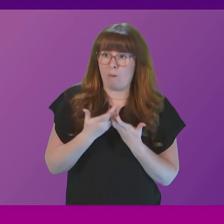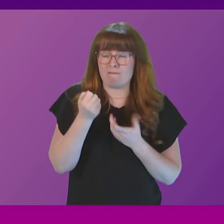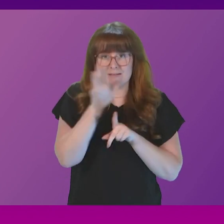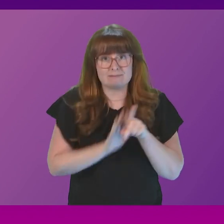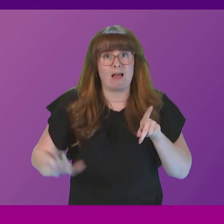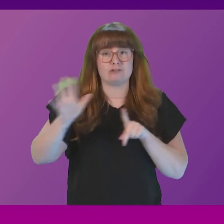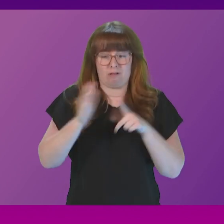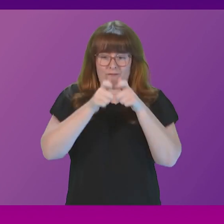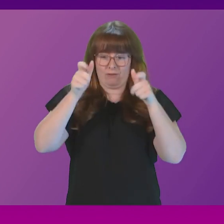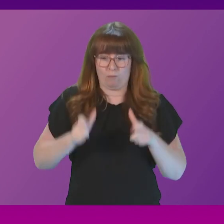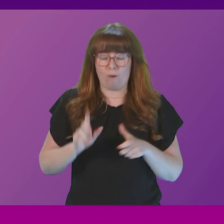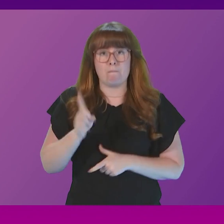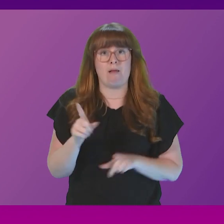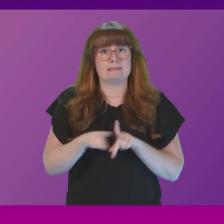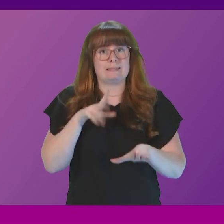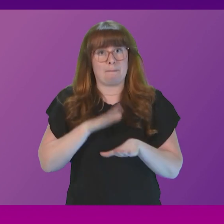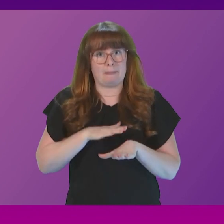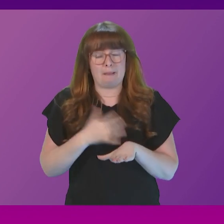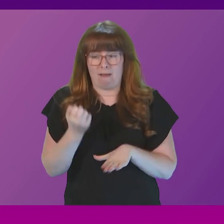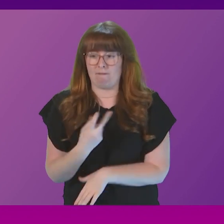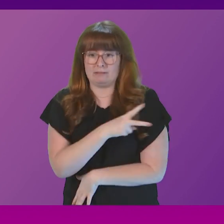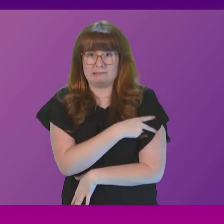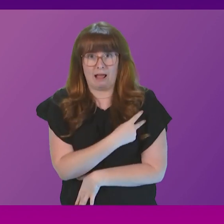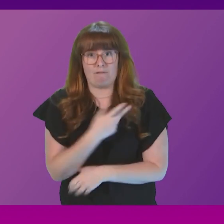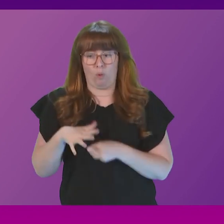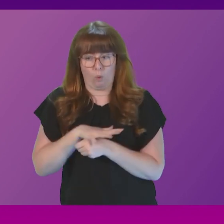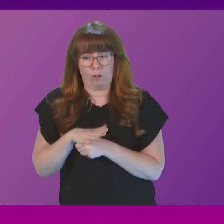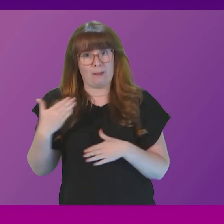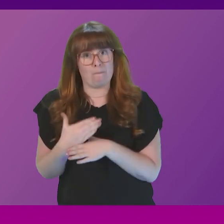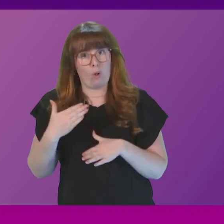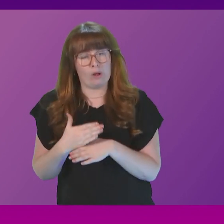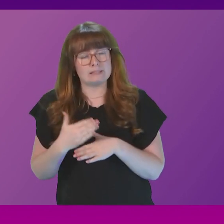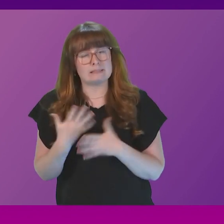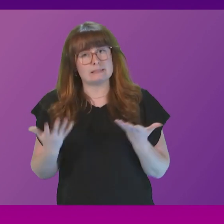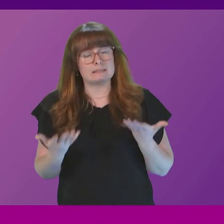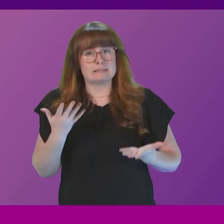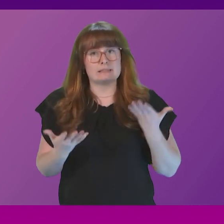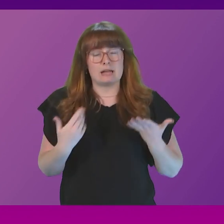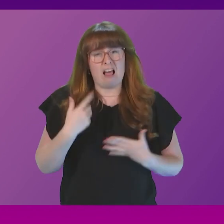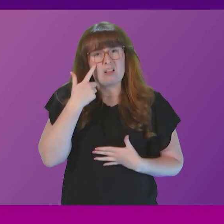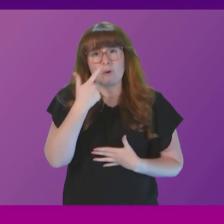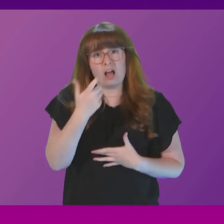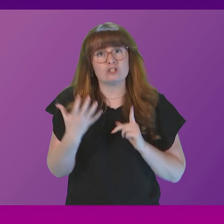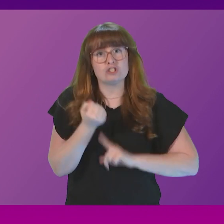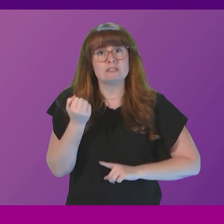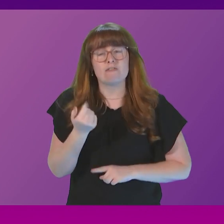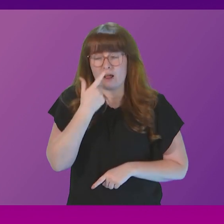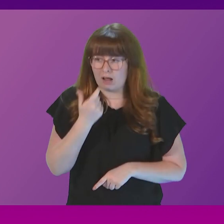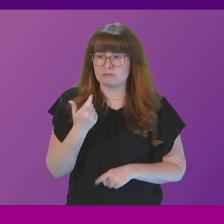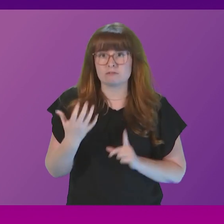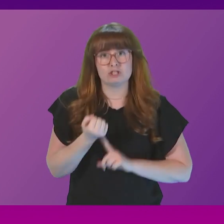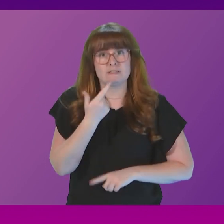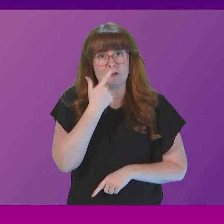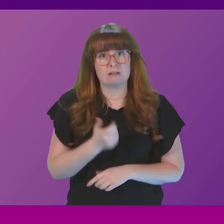national framework, but at the same time have staff that are locally employed? I don't think that's beyond our wit to get to a compromise position